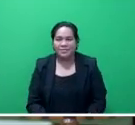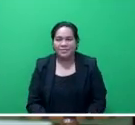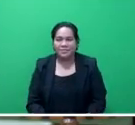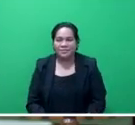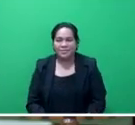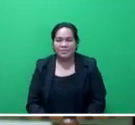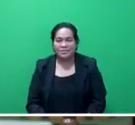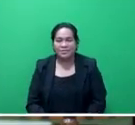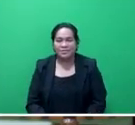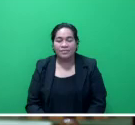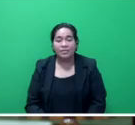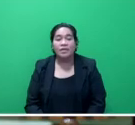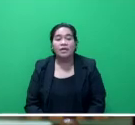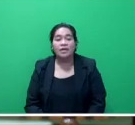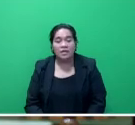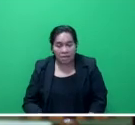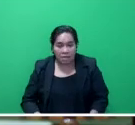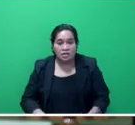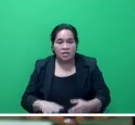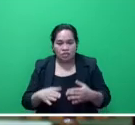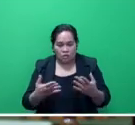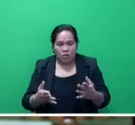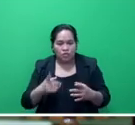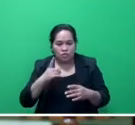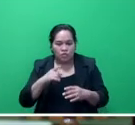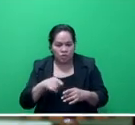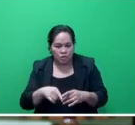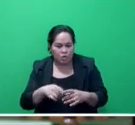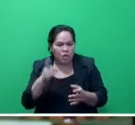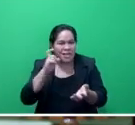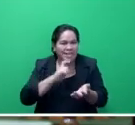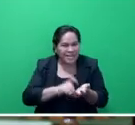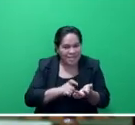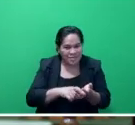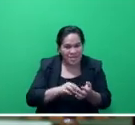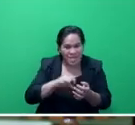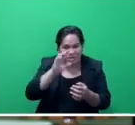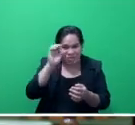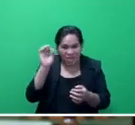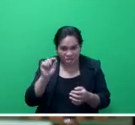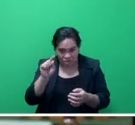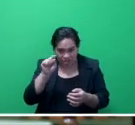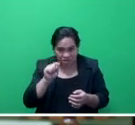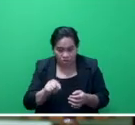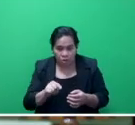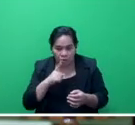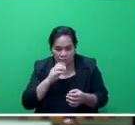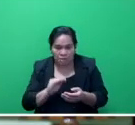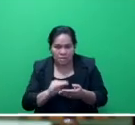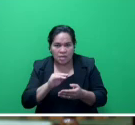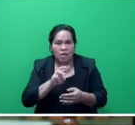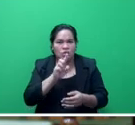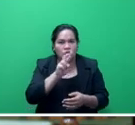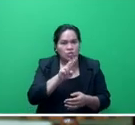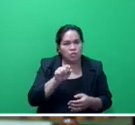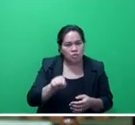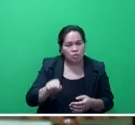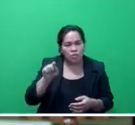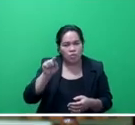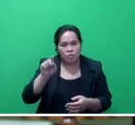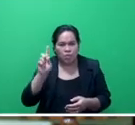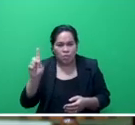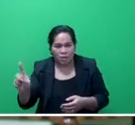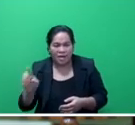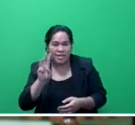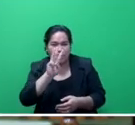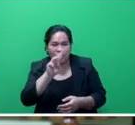This flows on to thin capitalization. The debt to equity ratio is increased from 2:1 to 3:1 in the 2020-2021